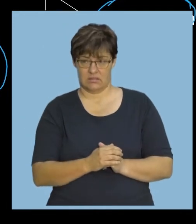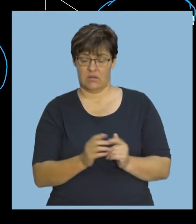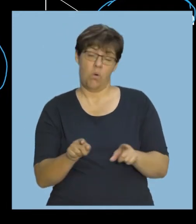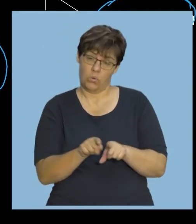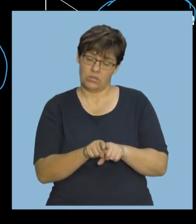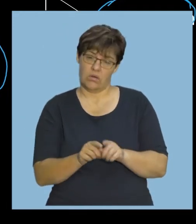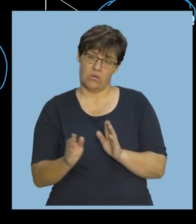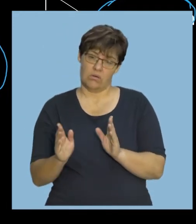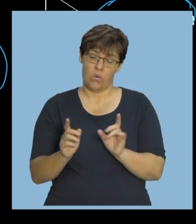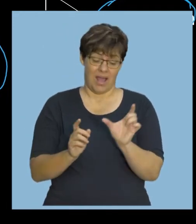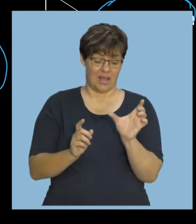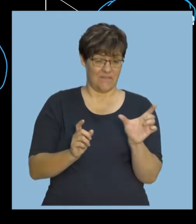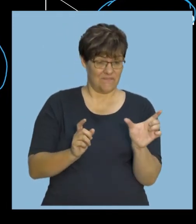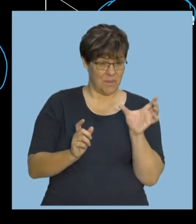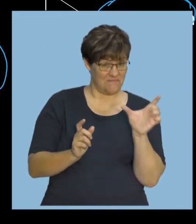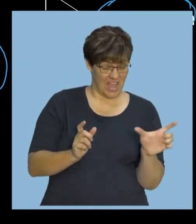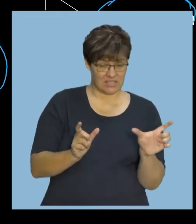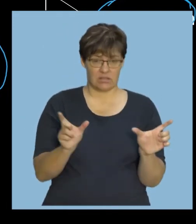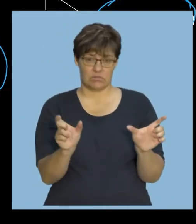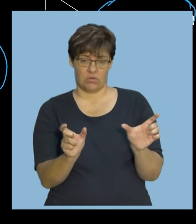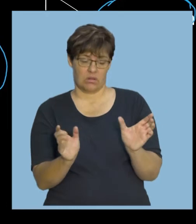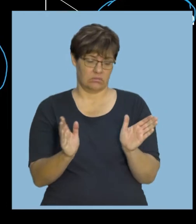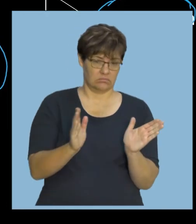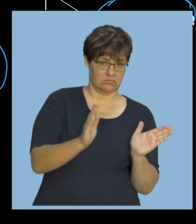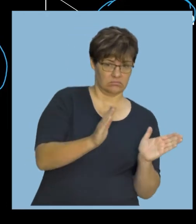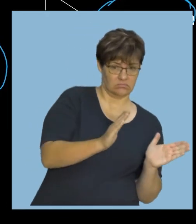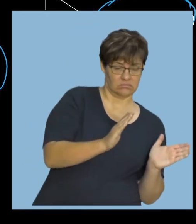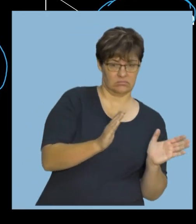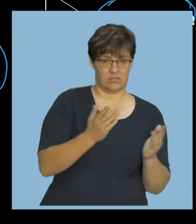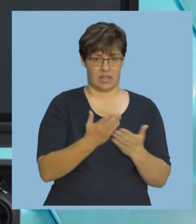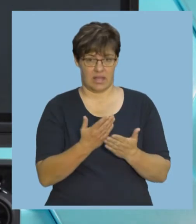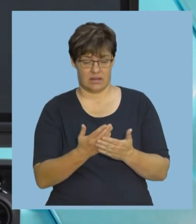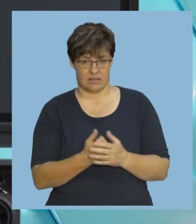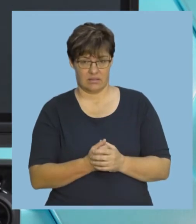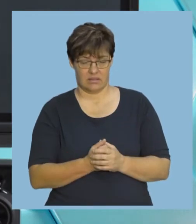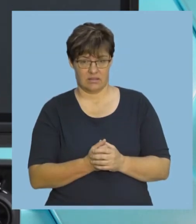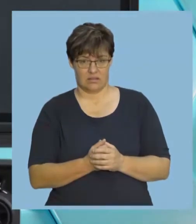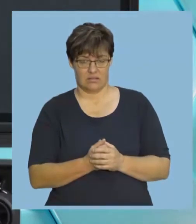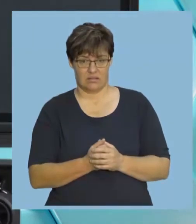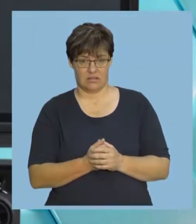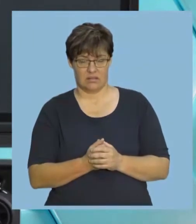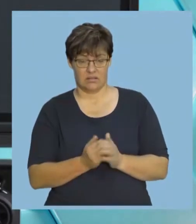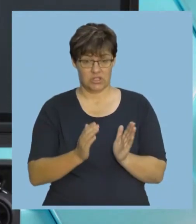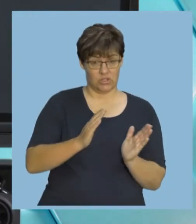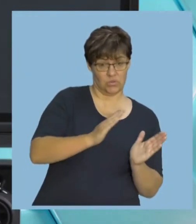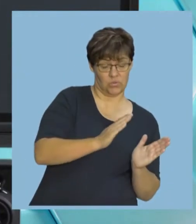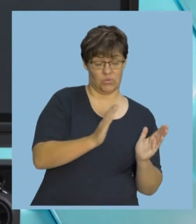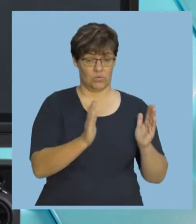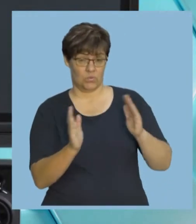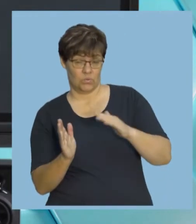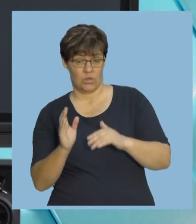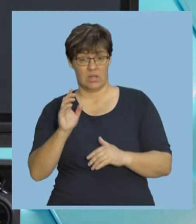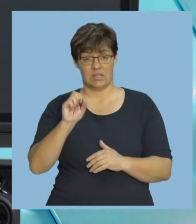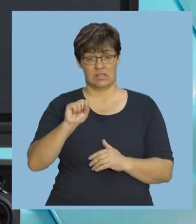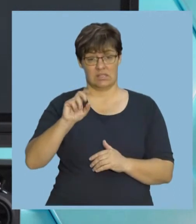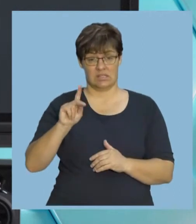skewed to the left because the median is somewhere this side. Okay. So we can see skewedness if